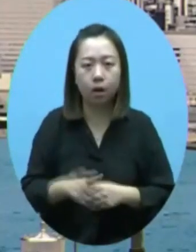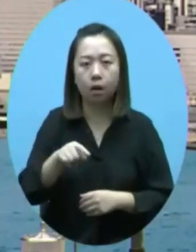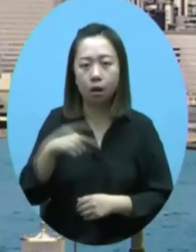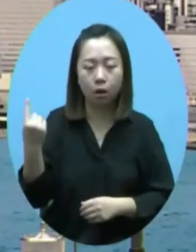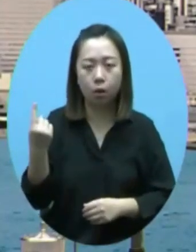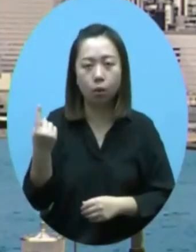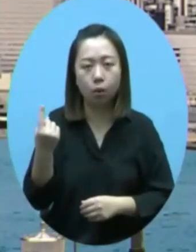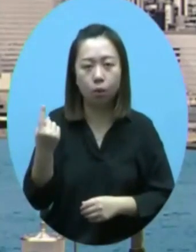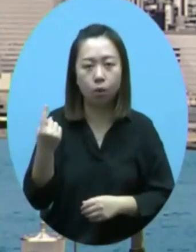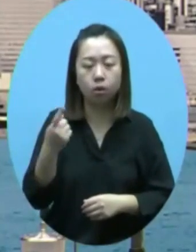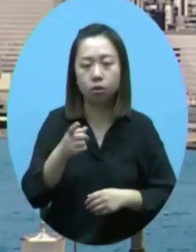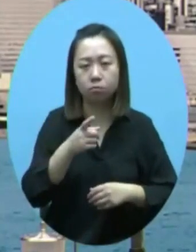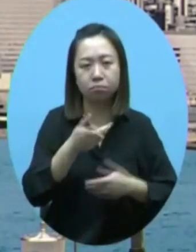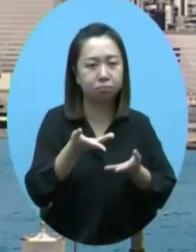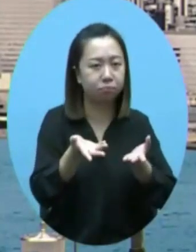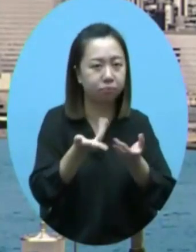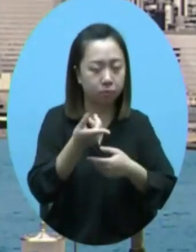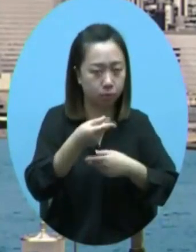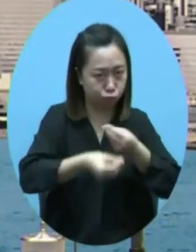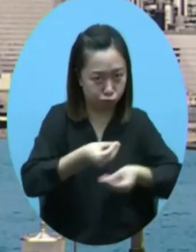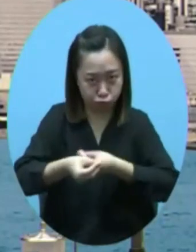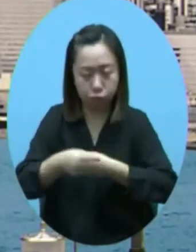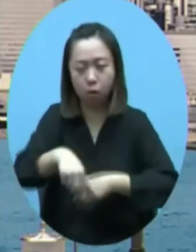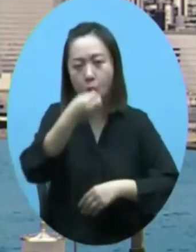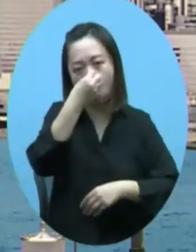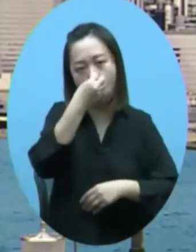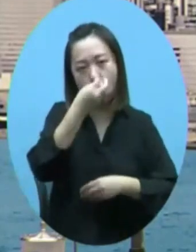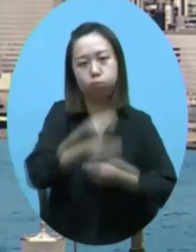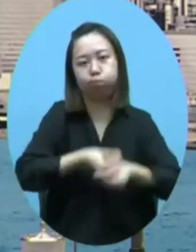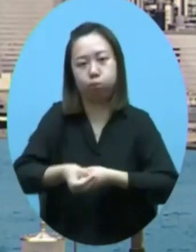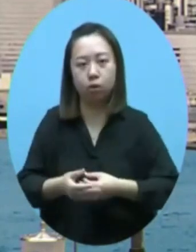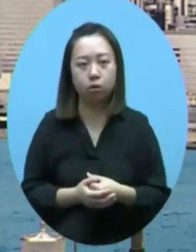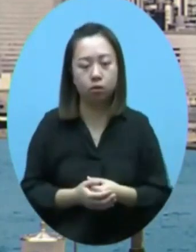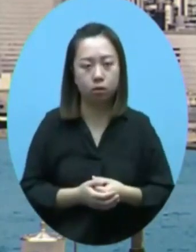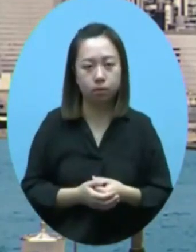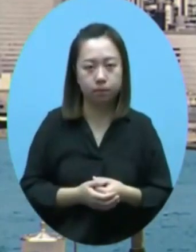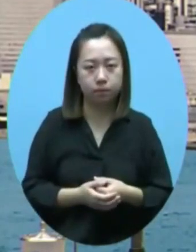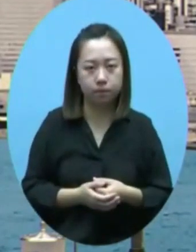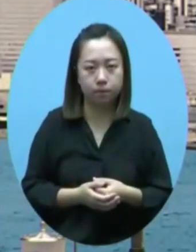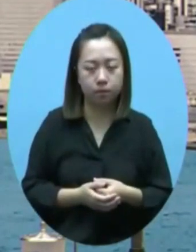Kong. And for other cases, local confirmed cases,